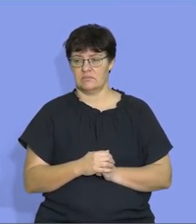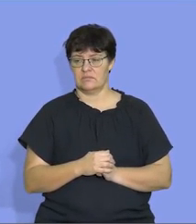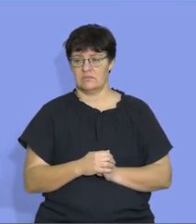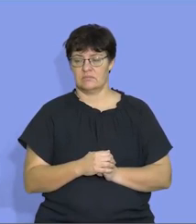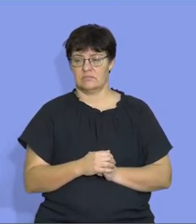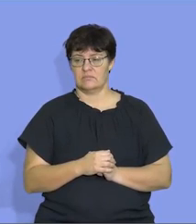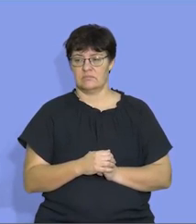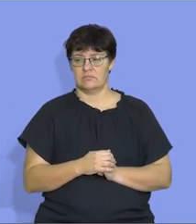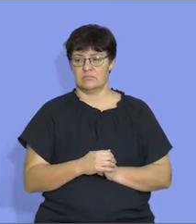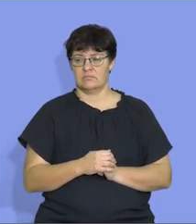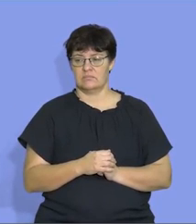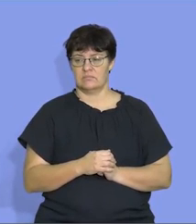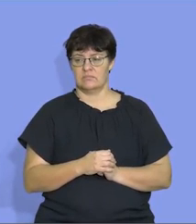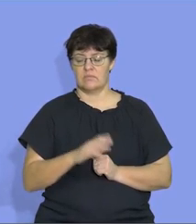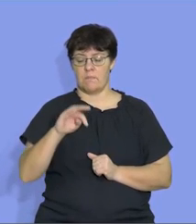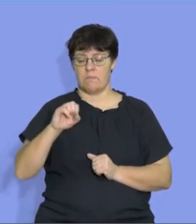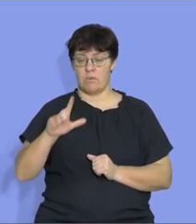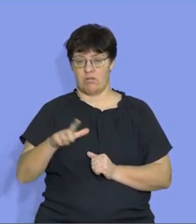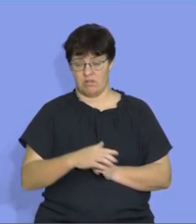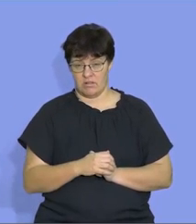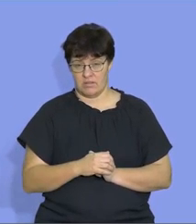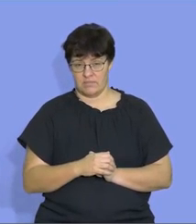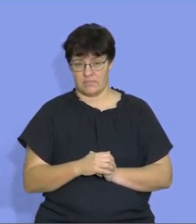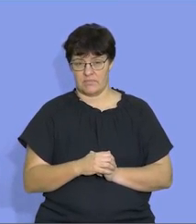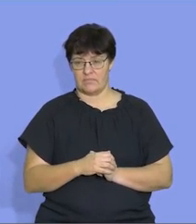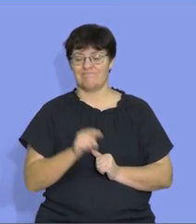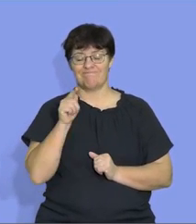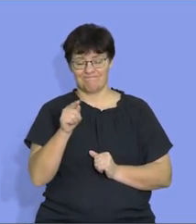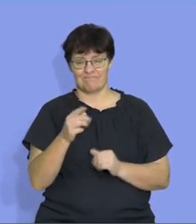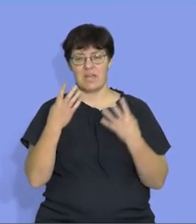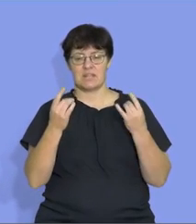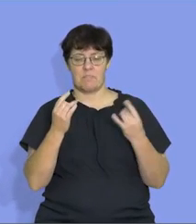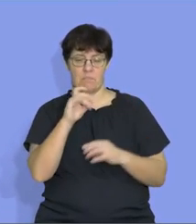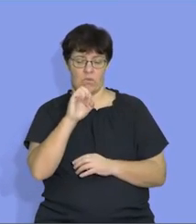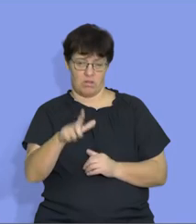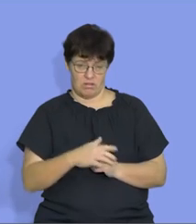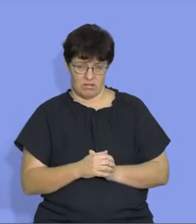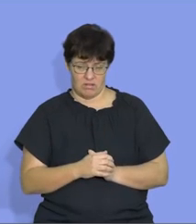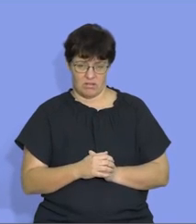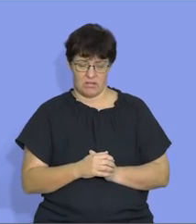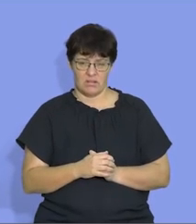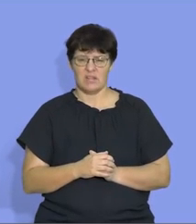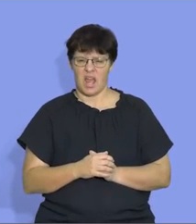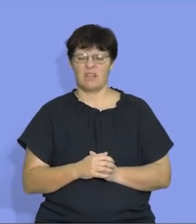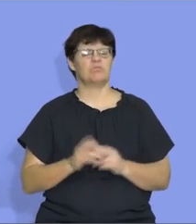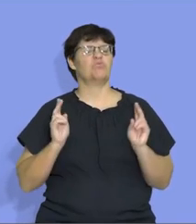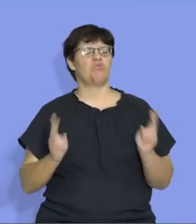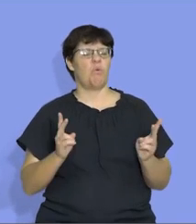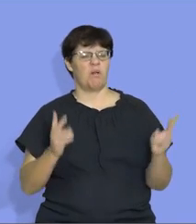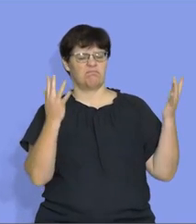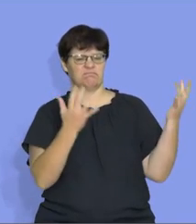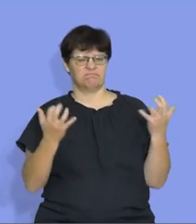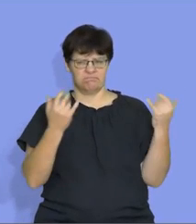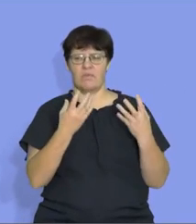exponent minus 3 moles, right? So that's the number of moles. So this is a routine calculation where you've got the